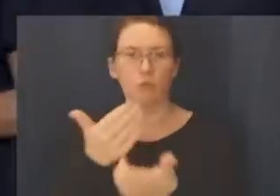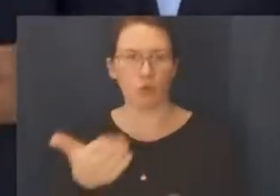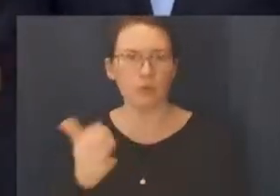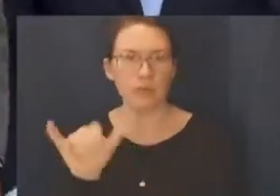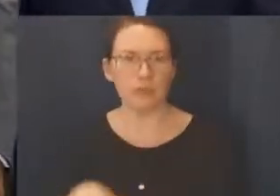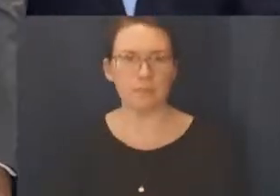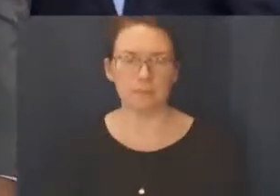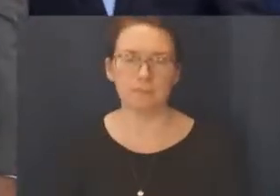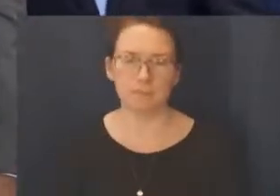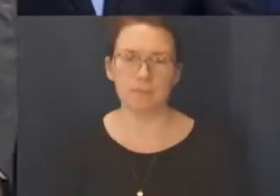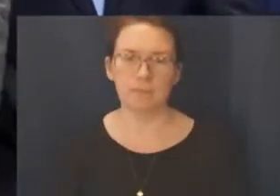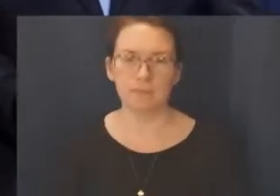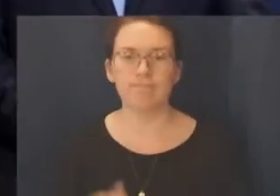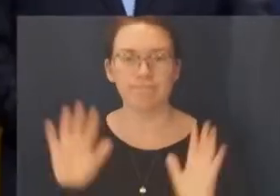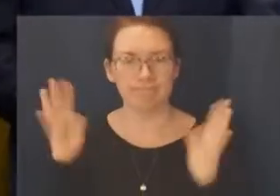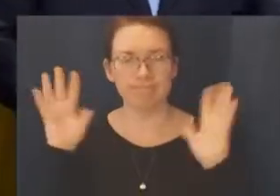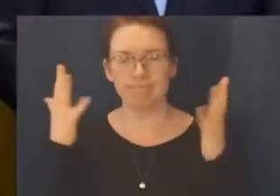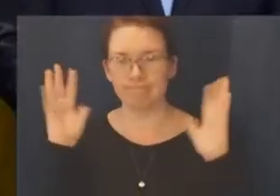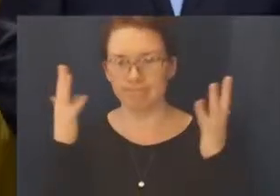Yes.